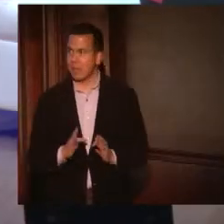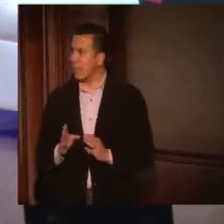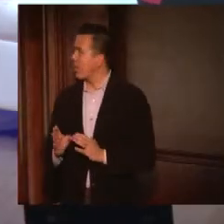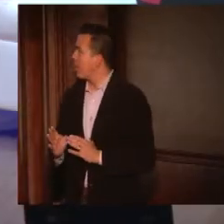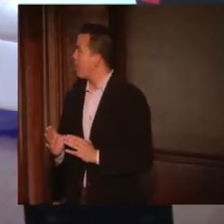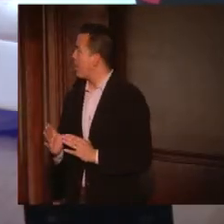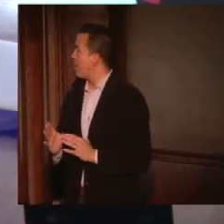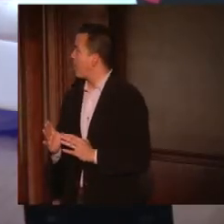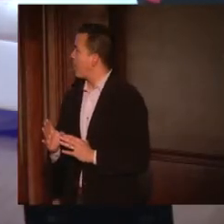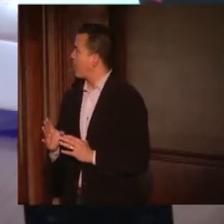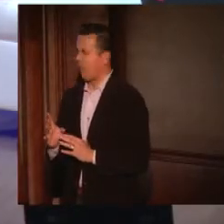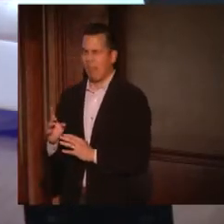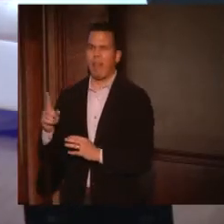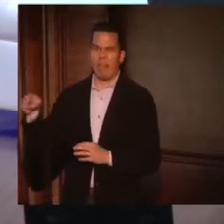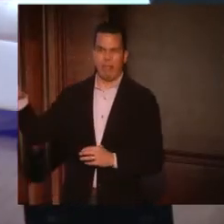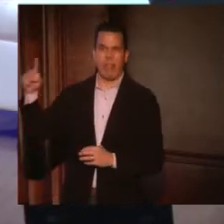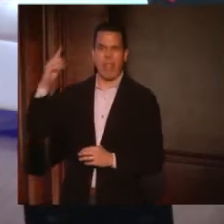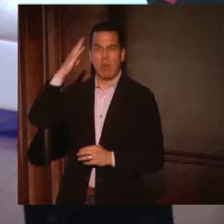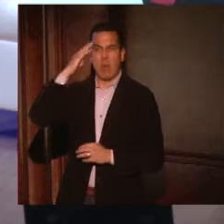do know.